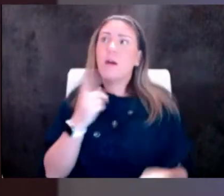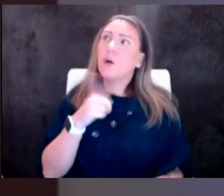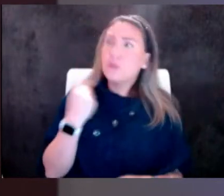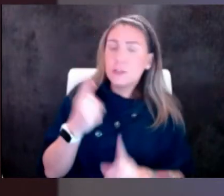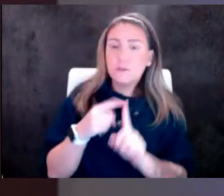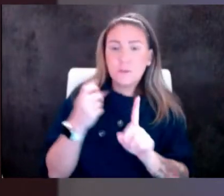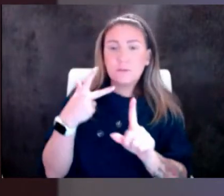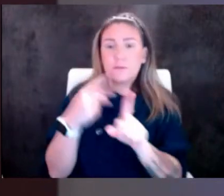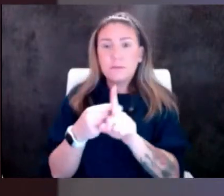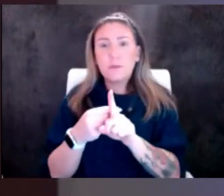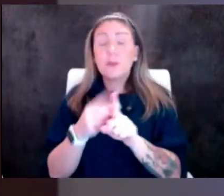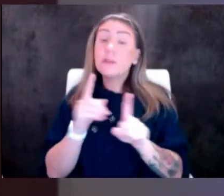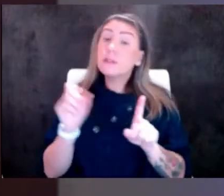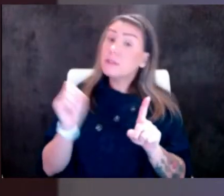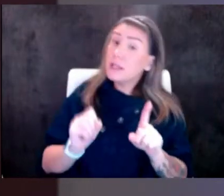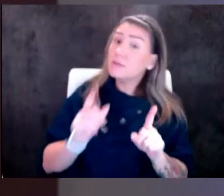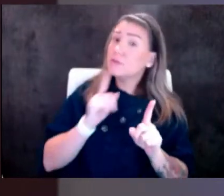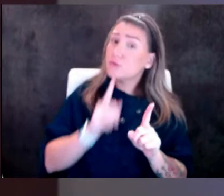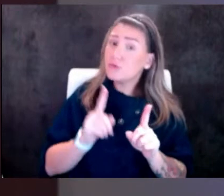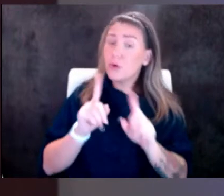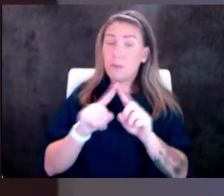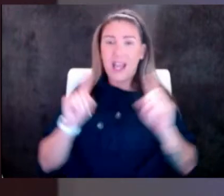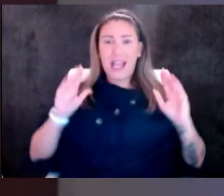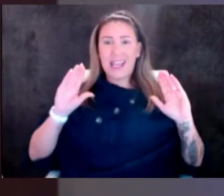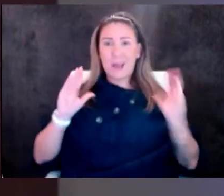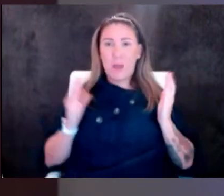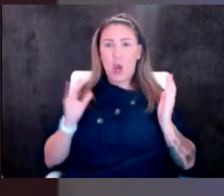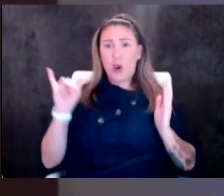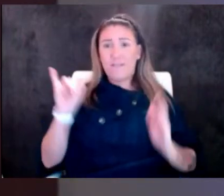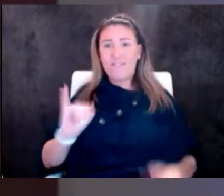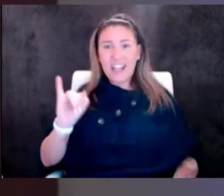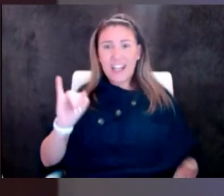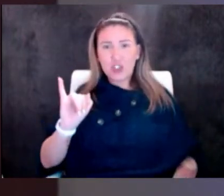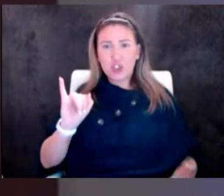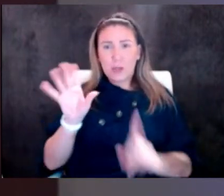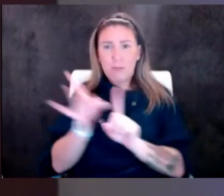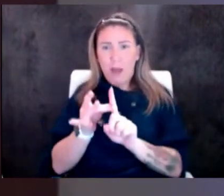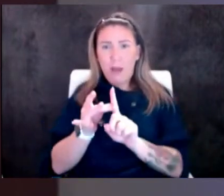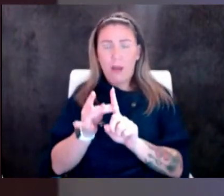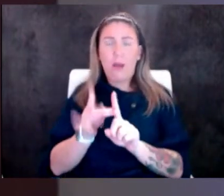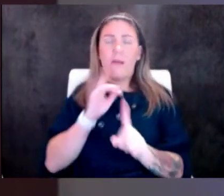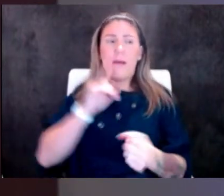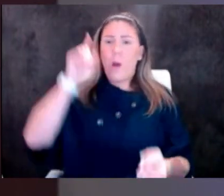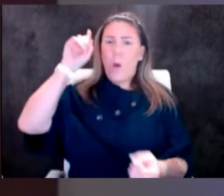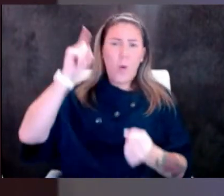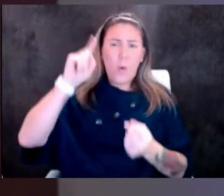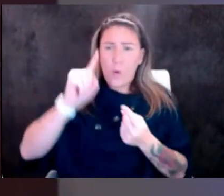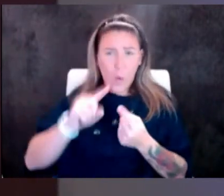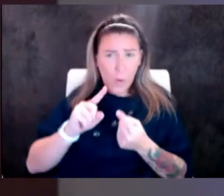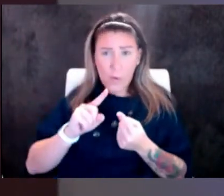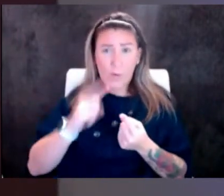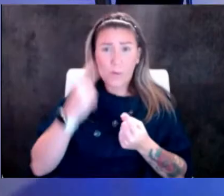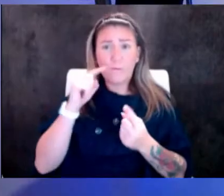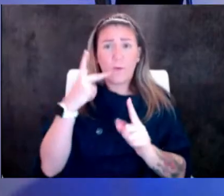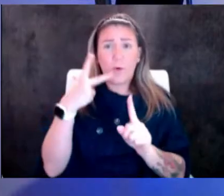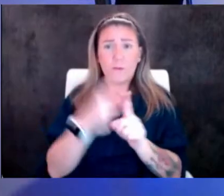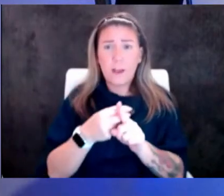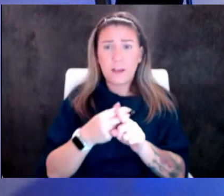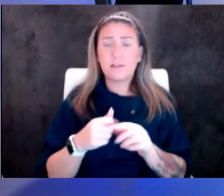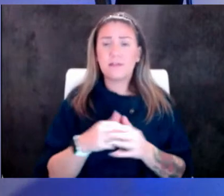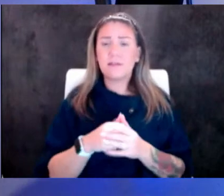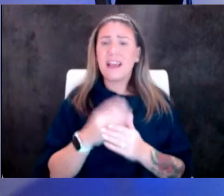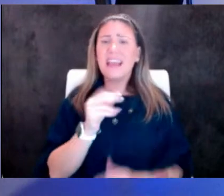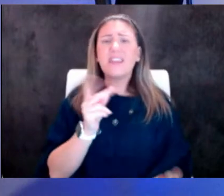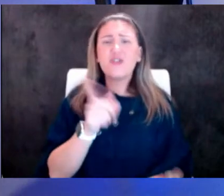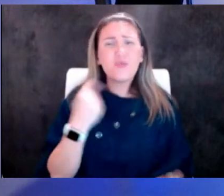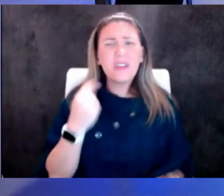seems to be true, but compared to infection, greatly reduced by getting your child vaccinated. And the risk is it's a